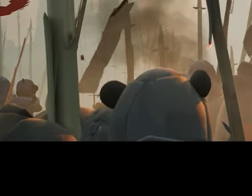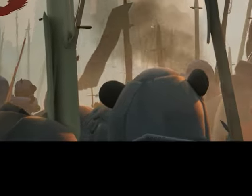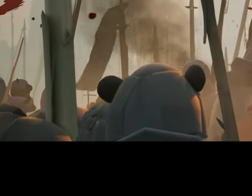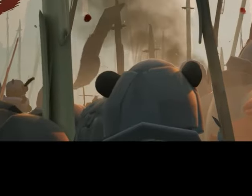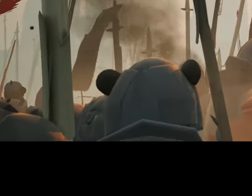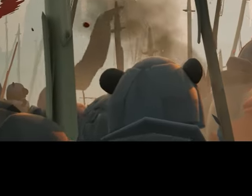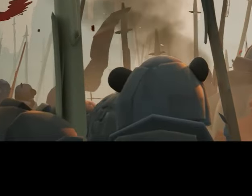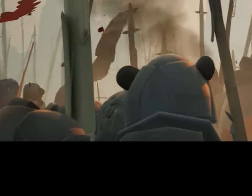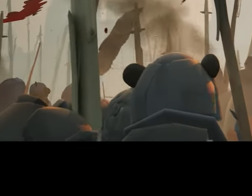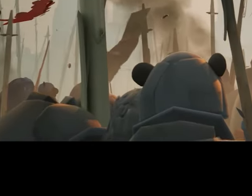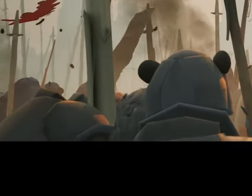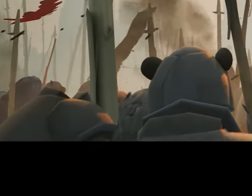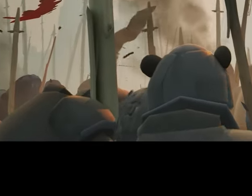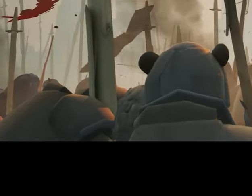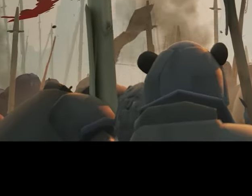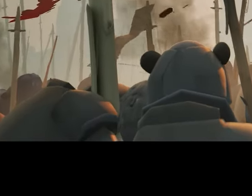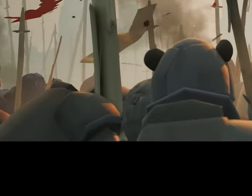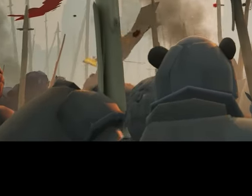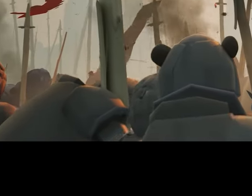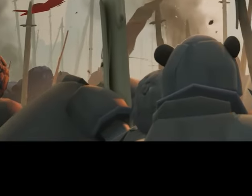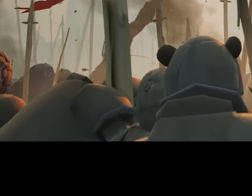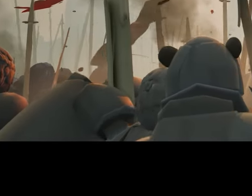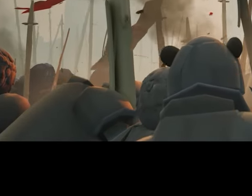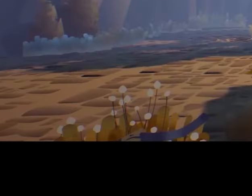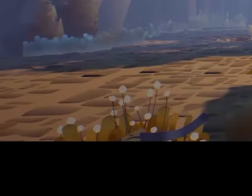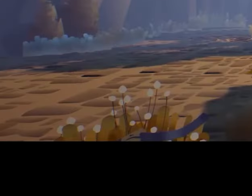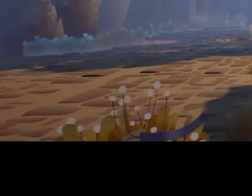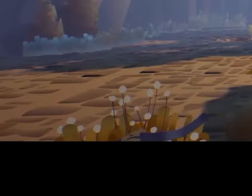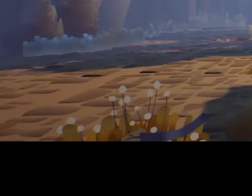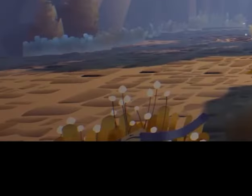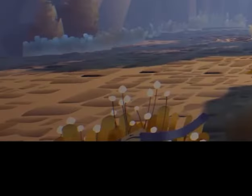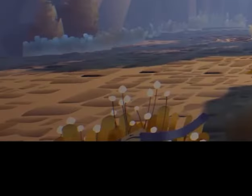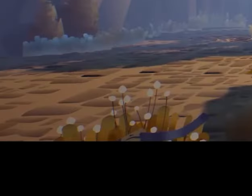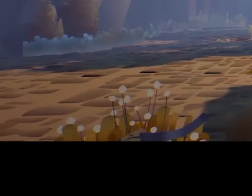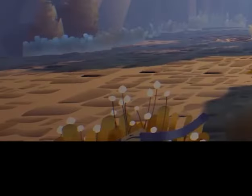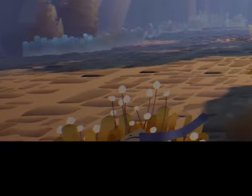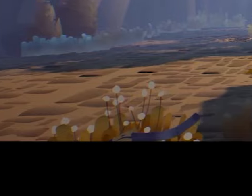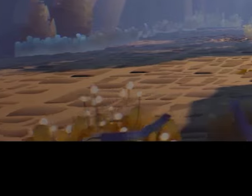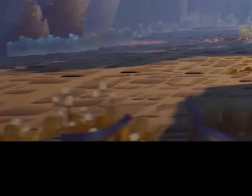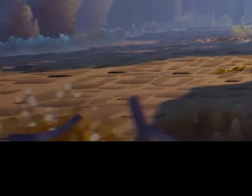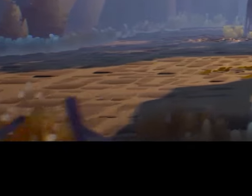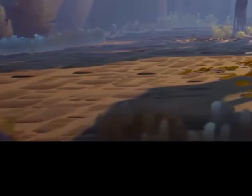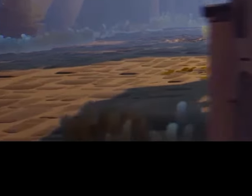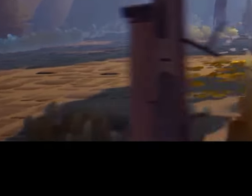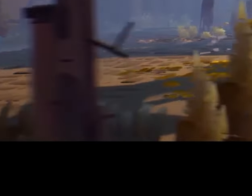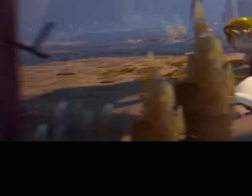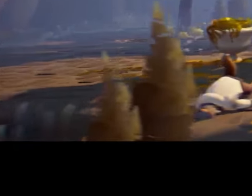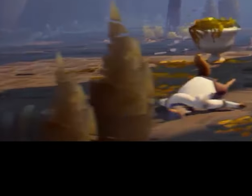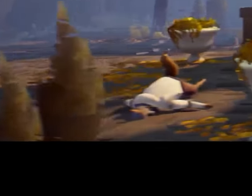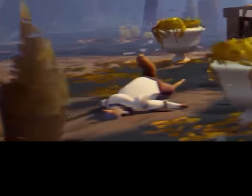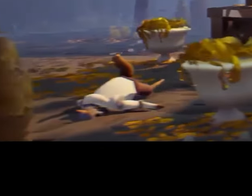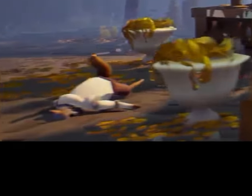Do not be afraid, for he is by your side, lighting your path through the